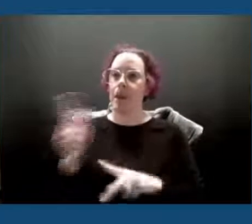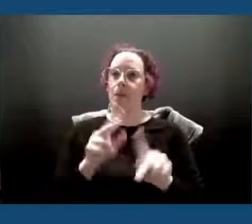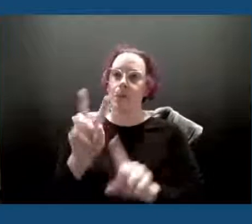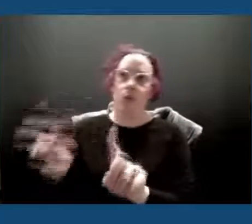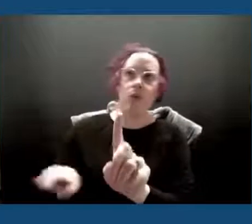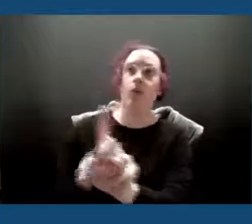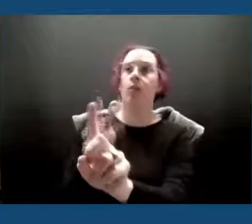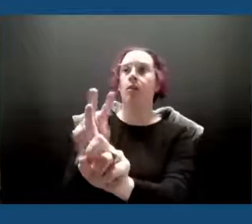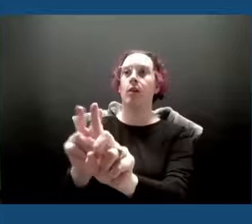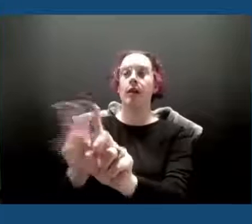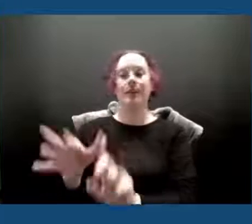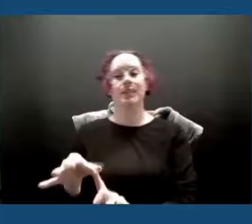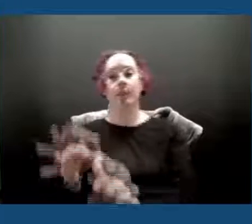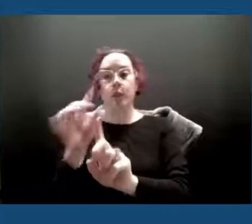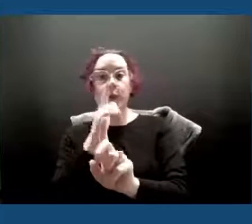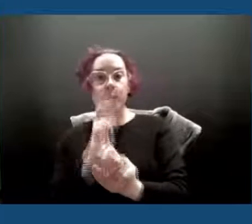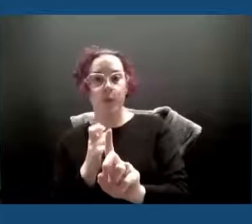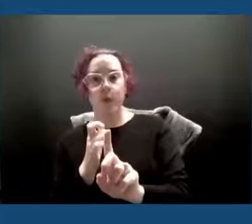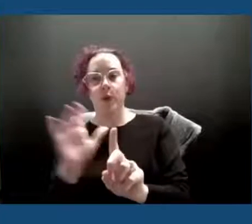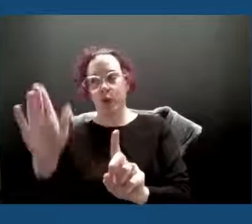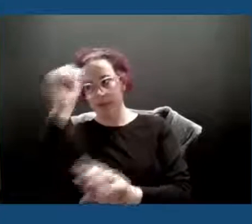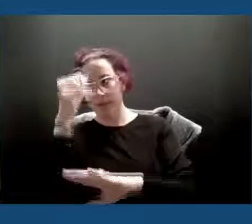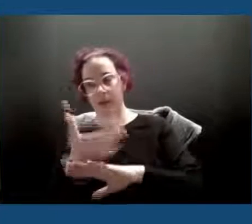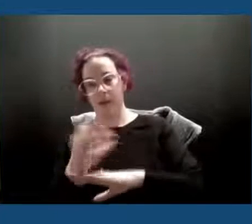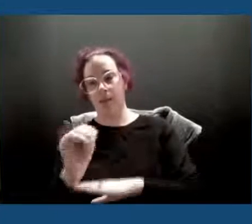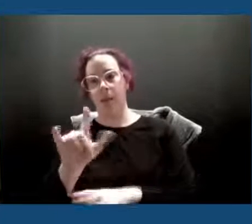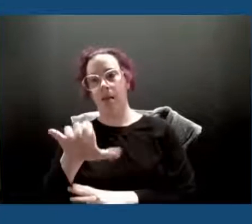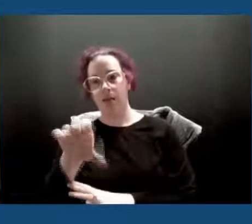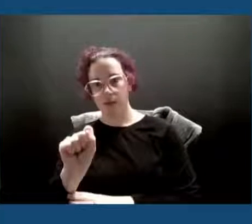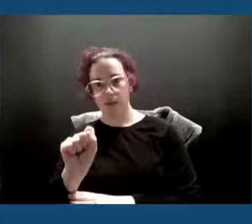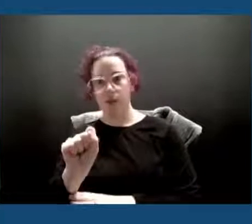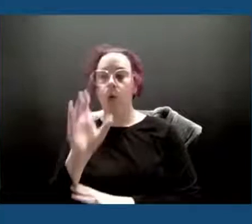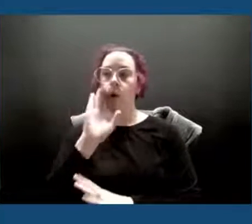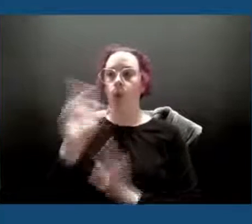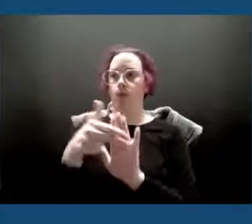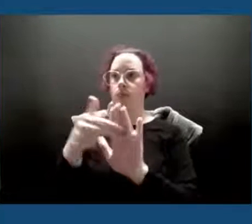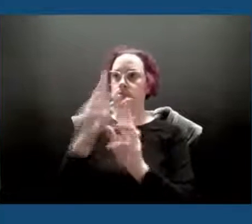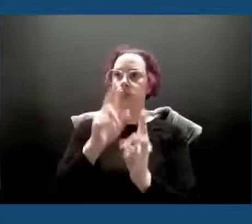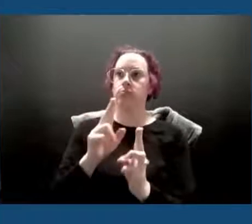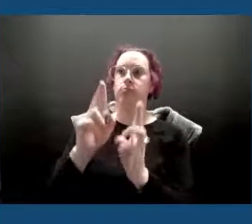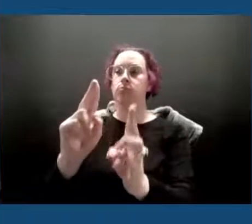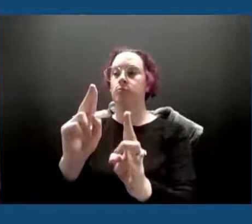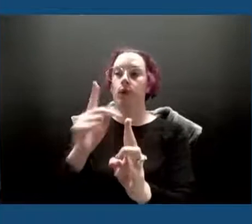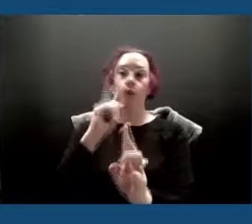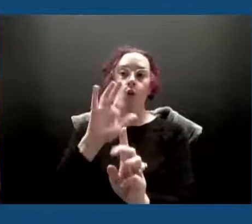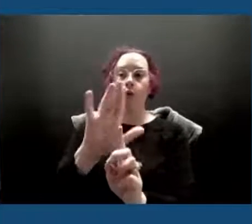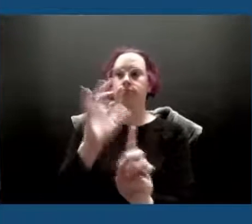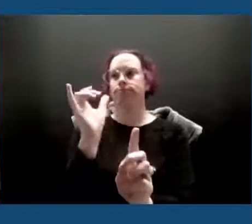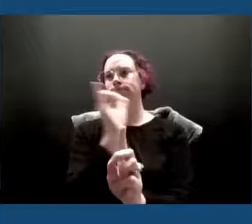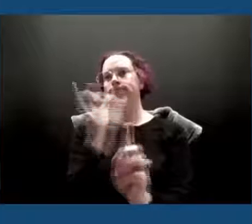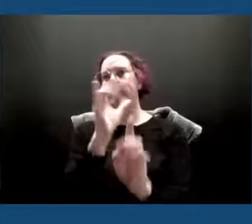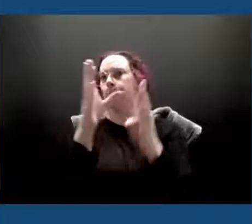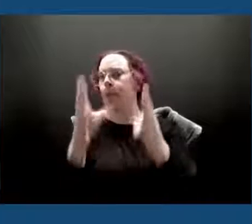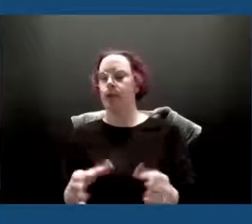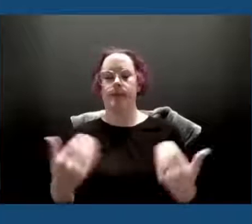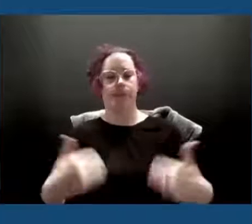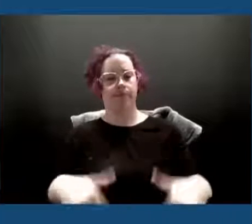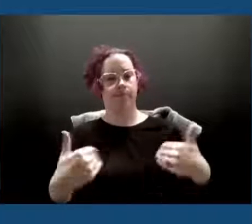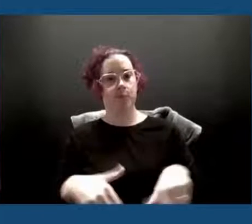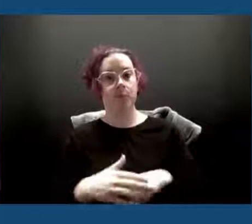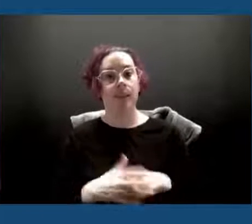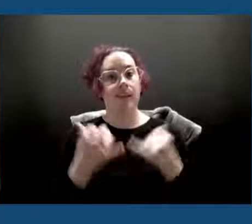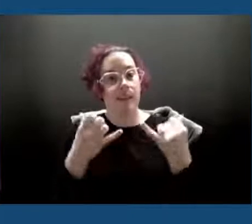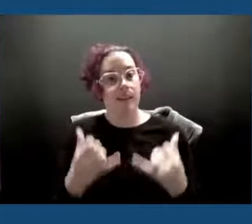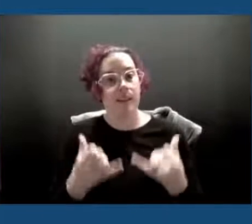especially her young son, Miles. We will always remember Melanie for the extraordinary person that she was, and now